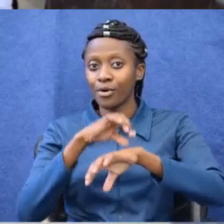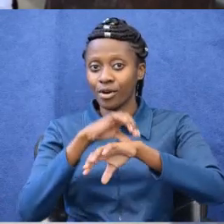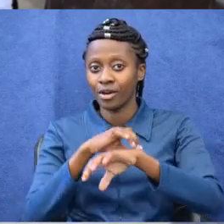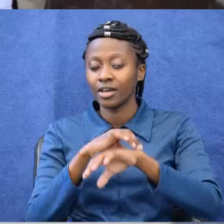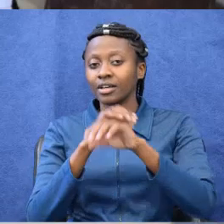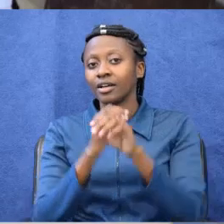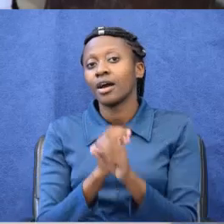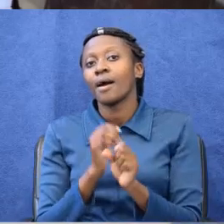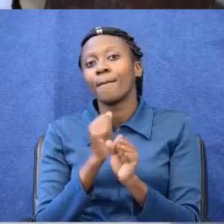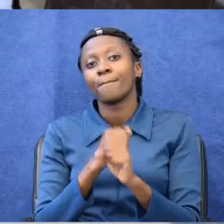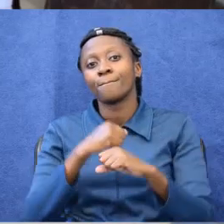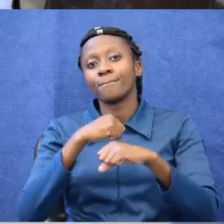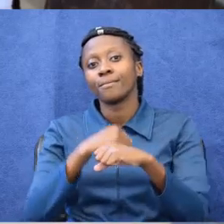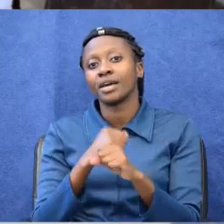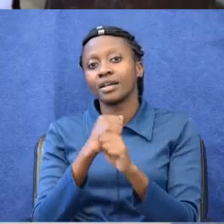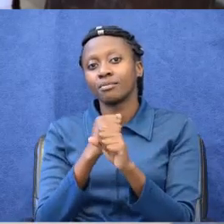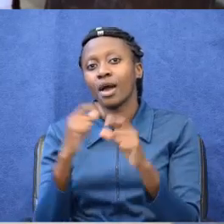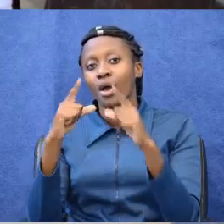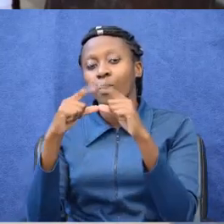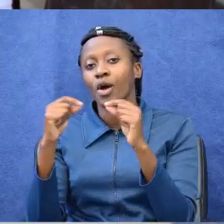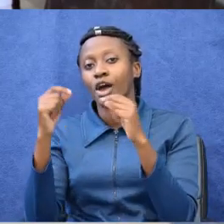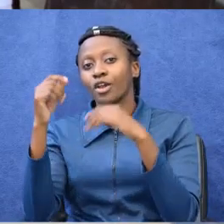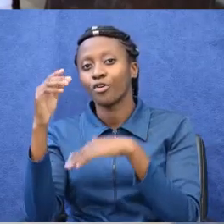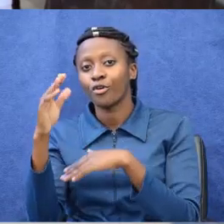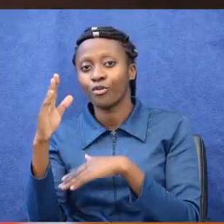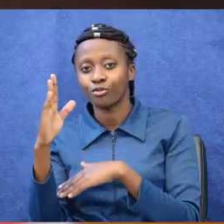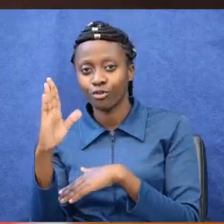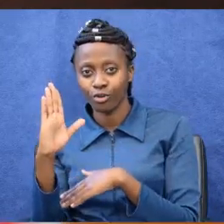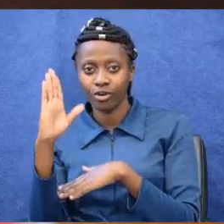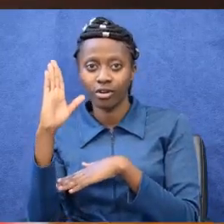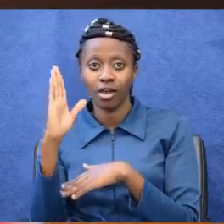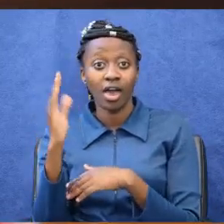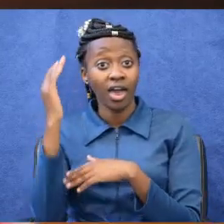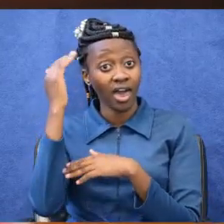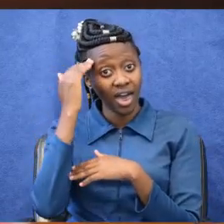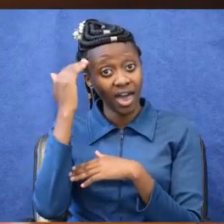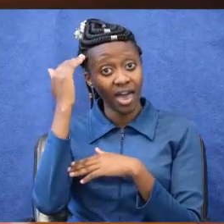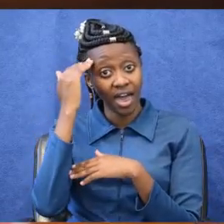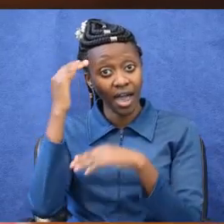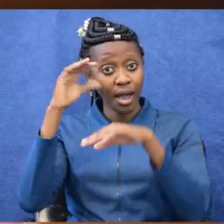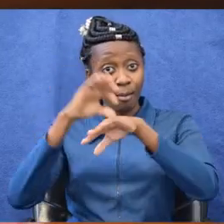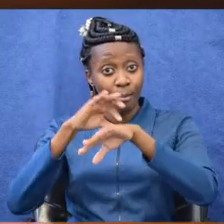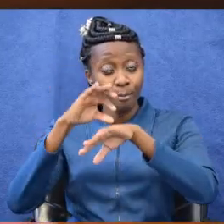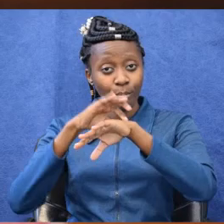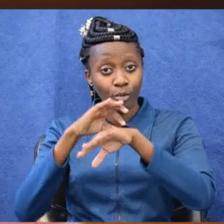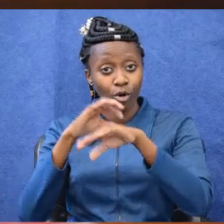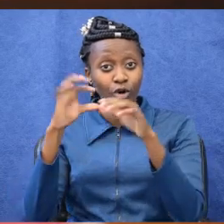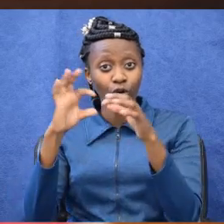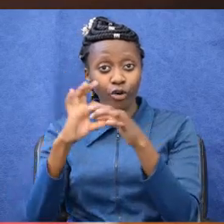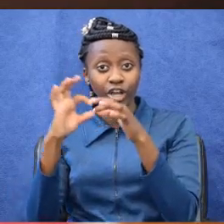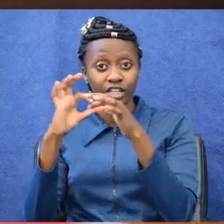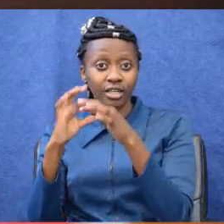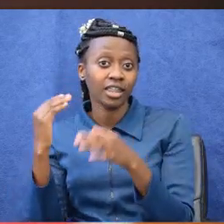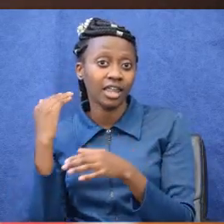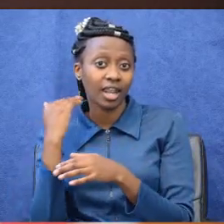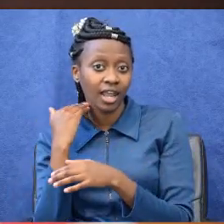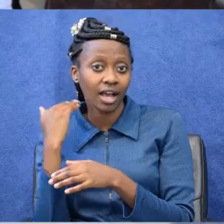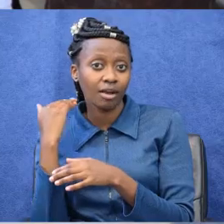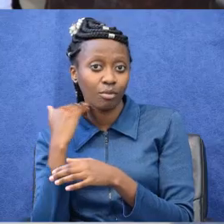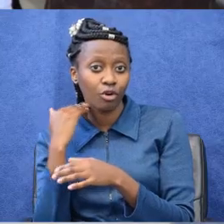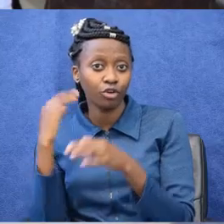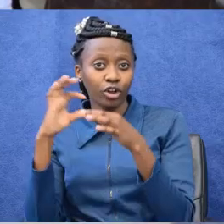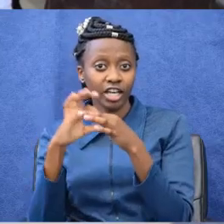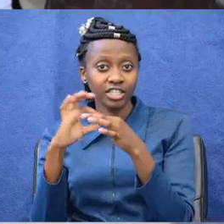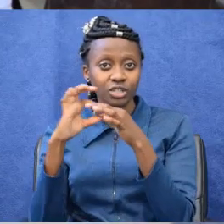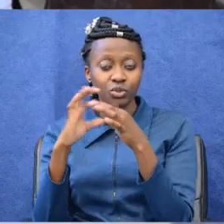These bones, they were made by the word of the Lord. And the head bone connected to the neck bone, and